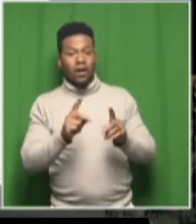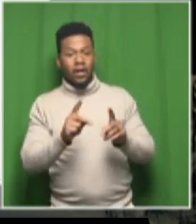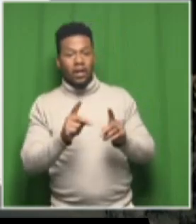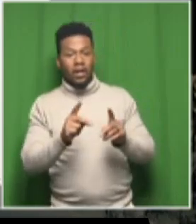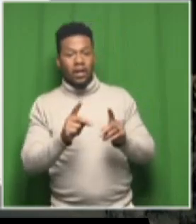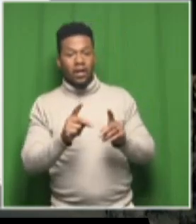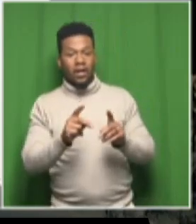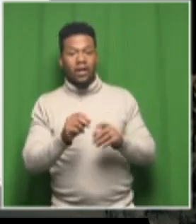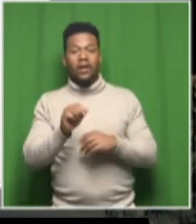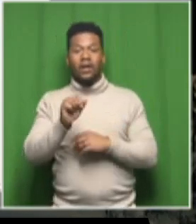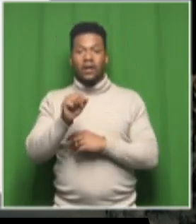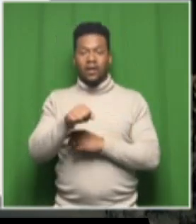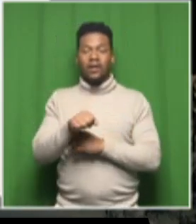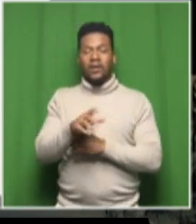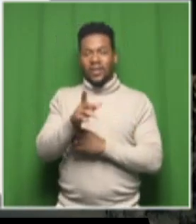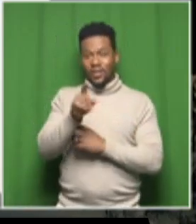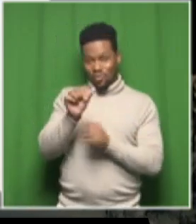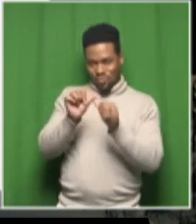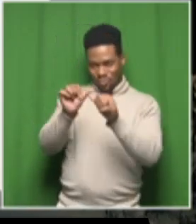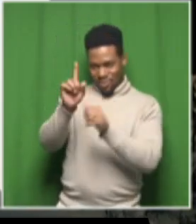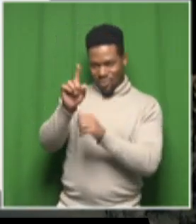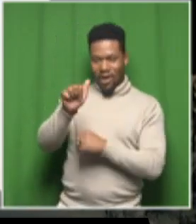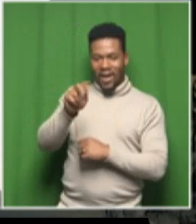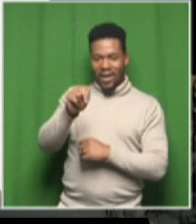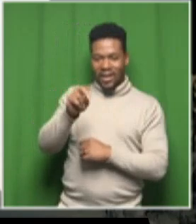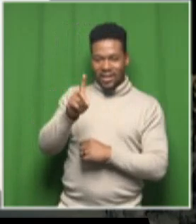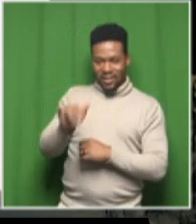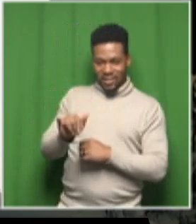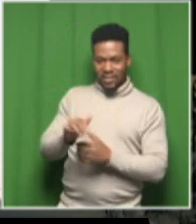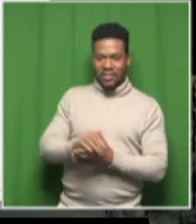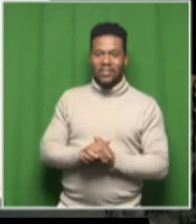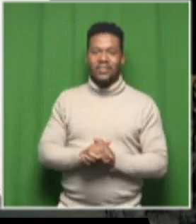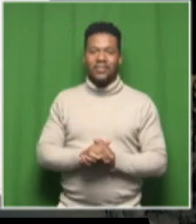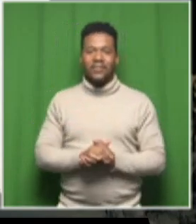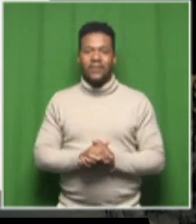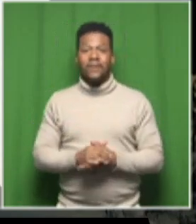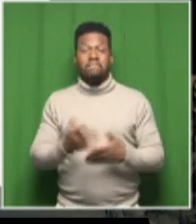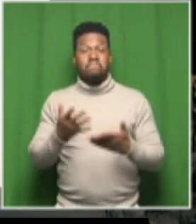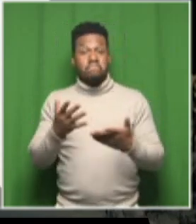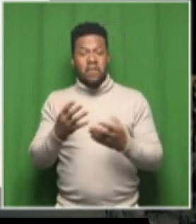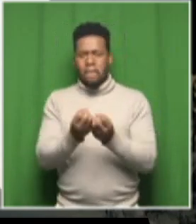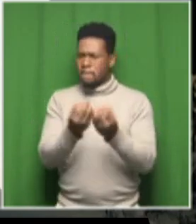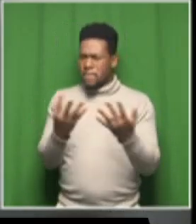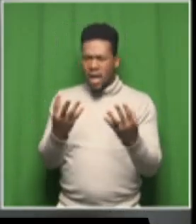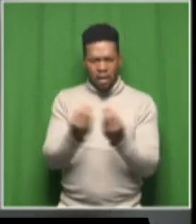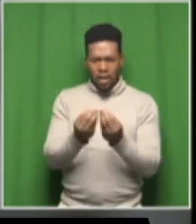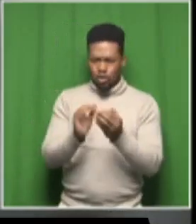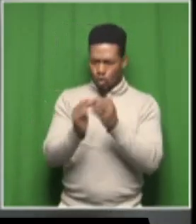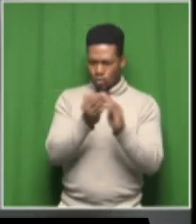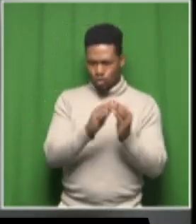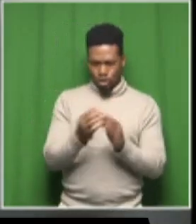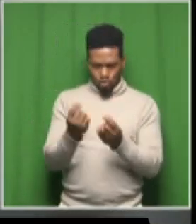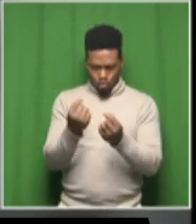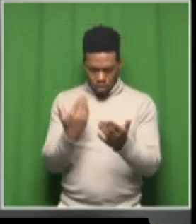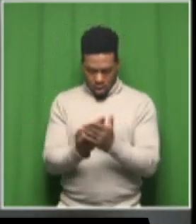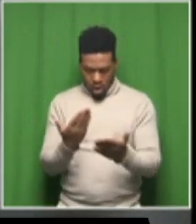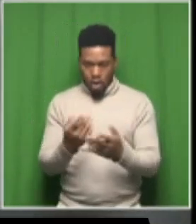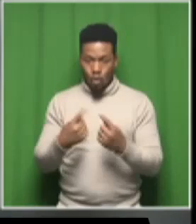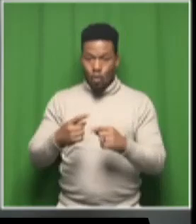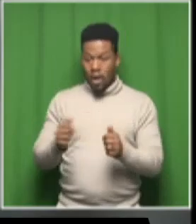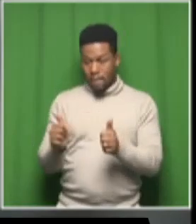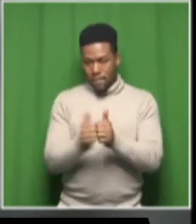Andy, do continue. I'll come back to Athi after this. Yes. Okay. Yeah. There are a few things communities can do. We are working with communities to set